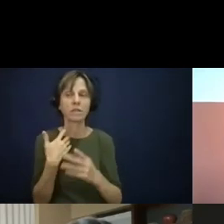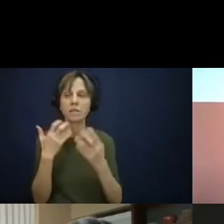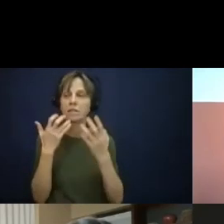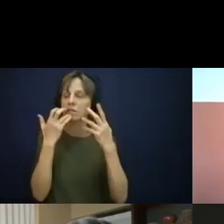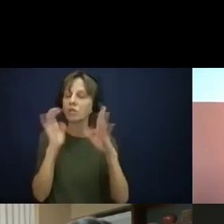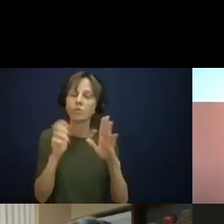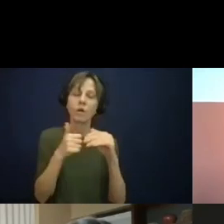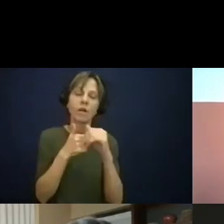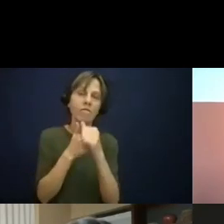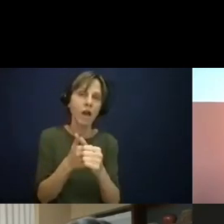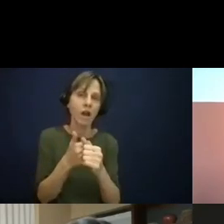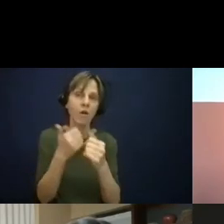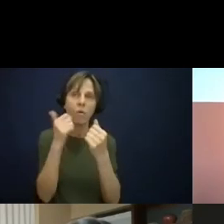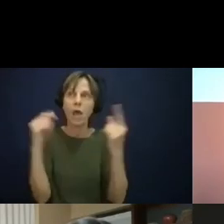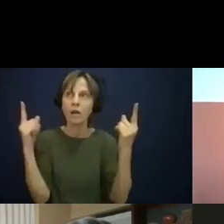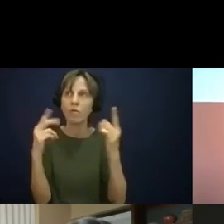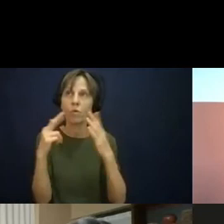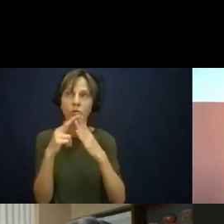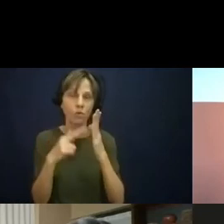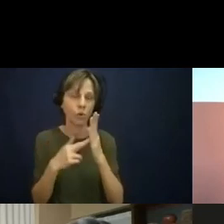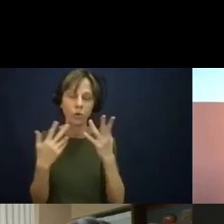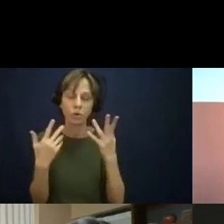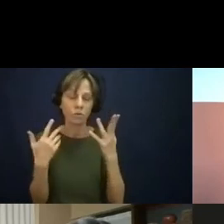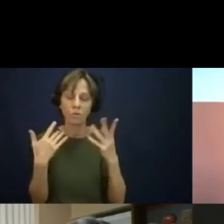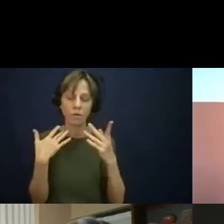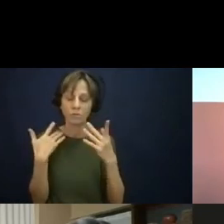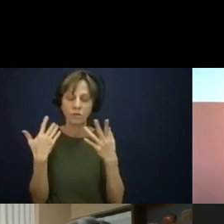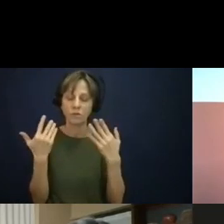one rule. So I lived by the code of the streets.